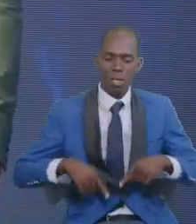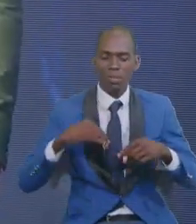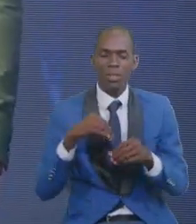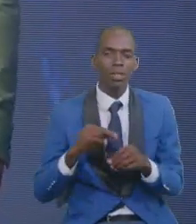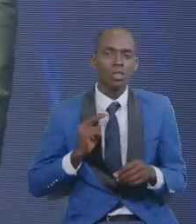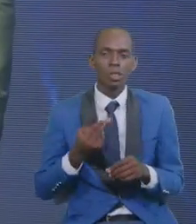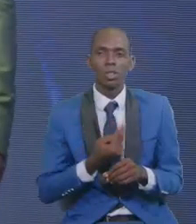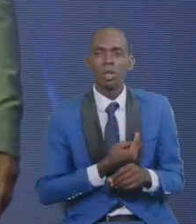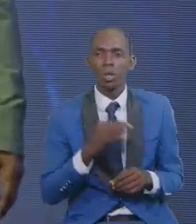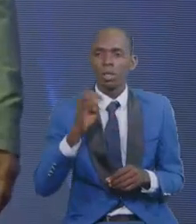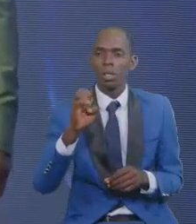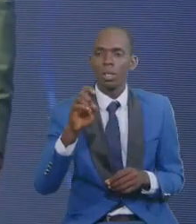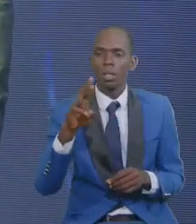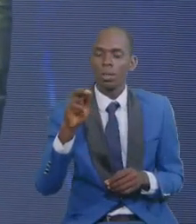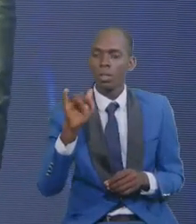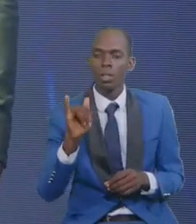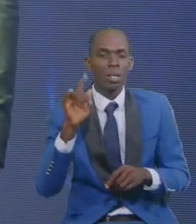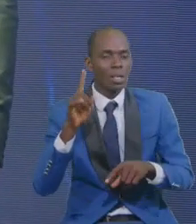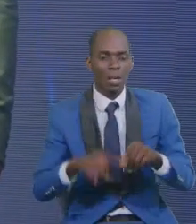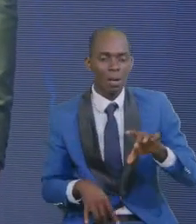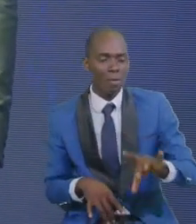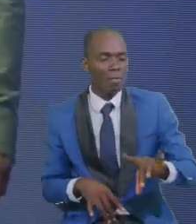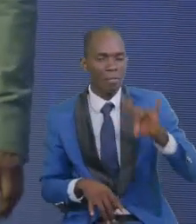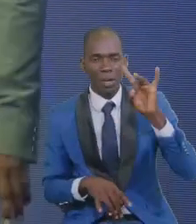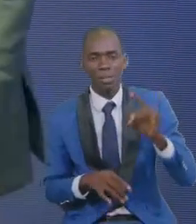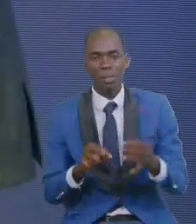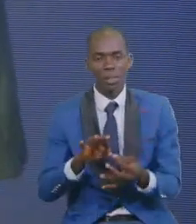not discover spirit.